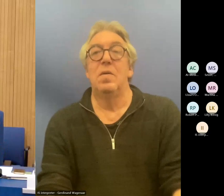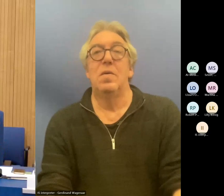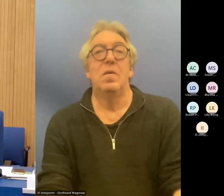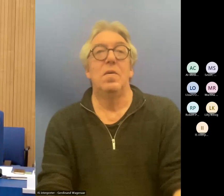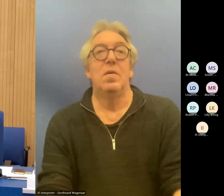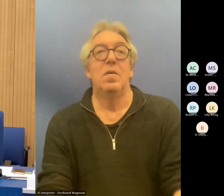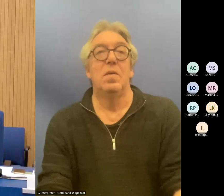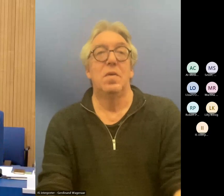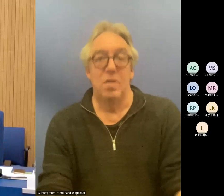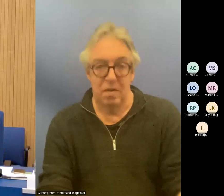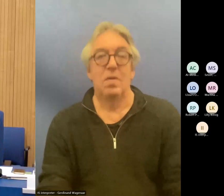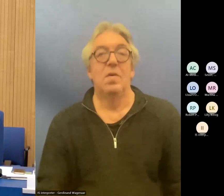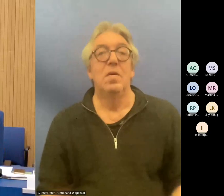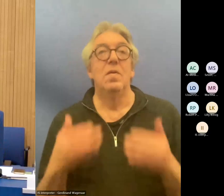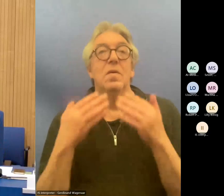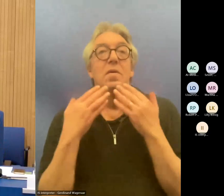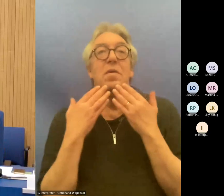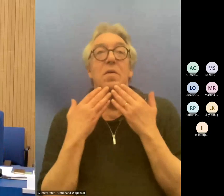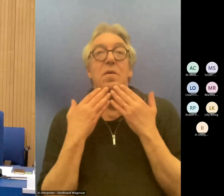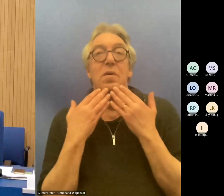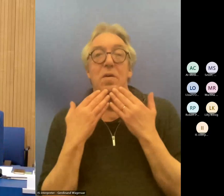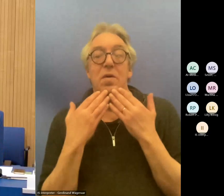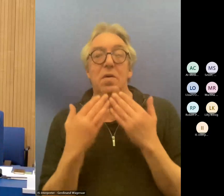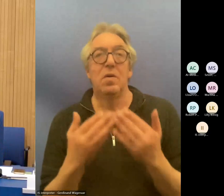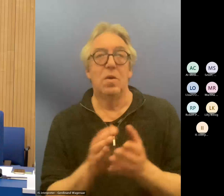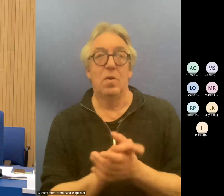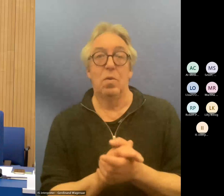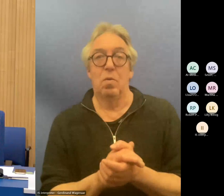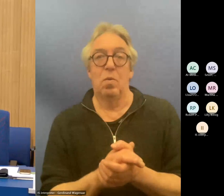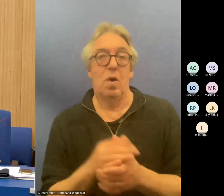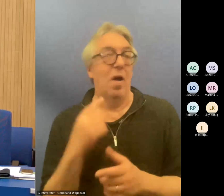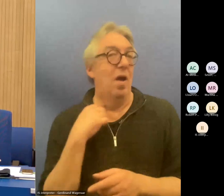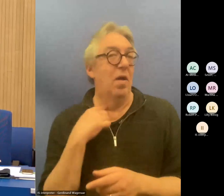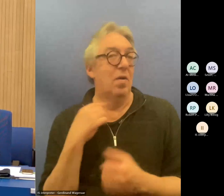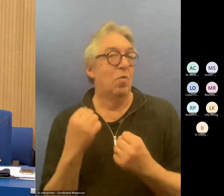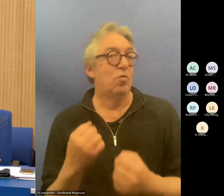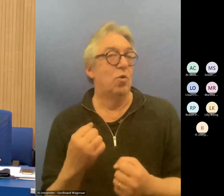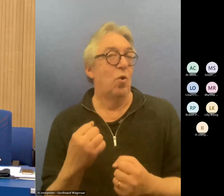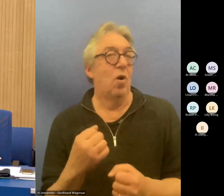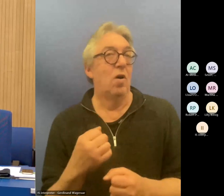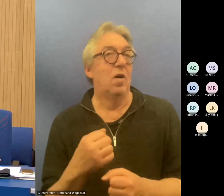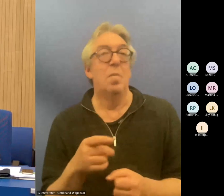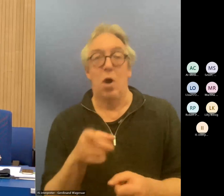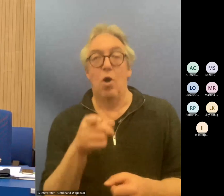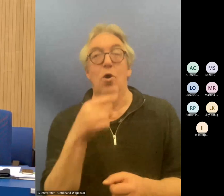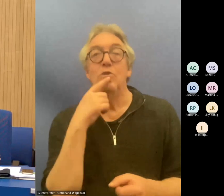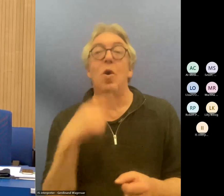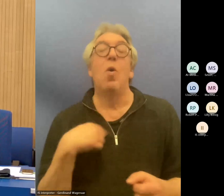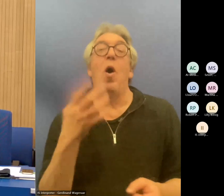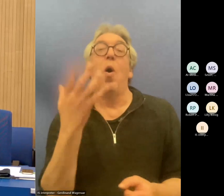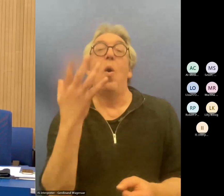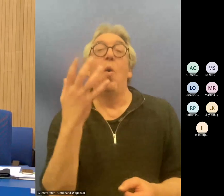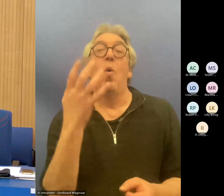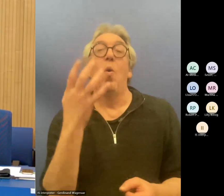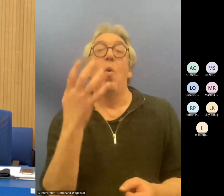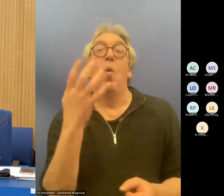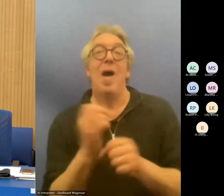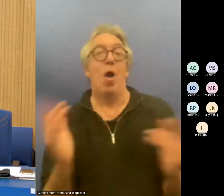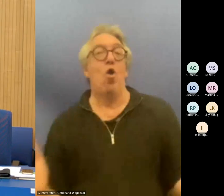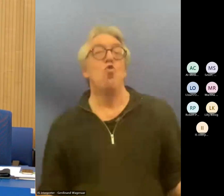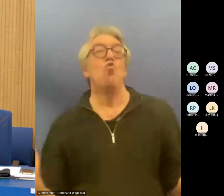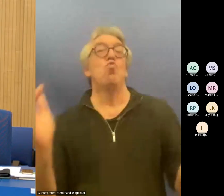Thank you. And in order to have a hope, we have to build bridges to go to realize our